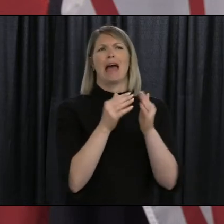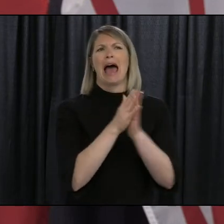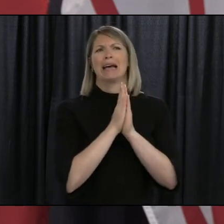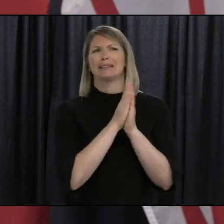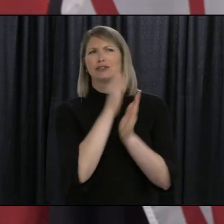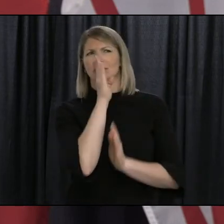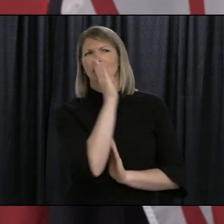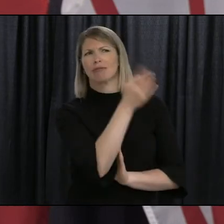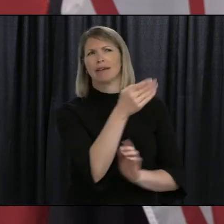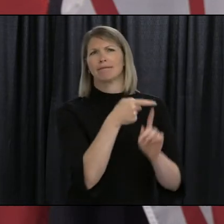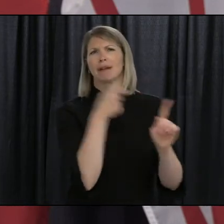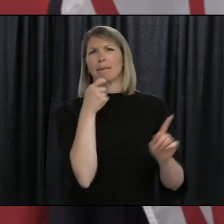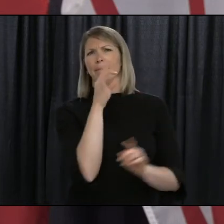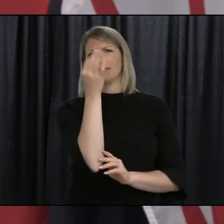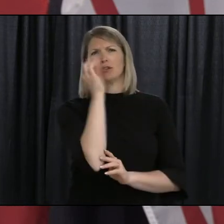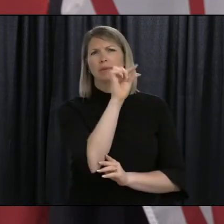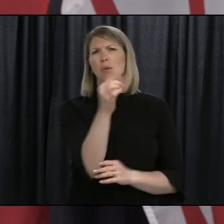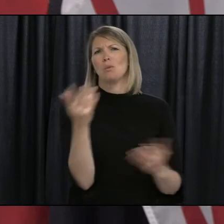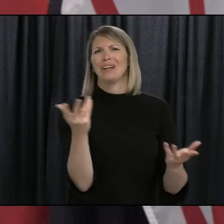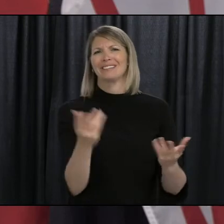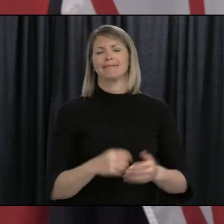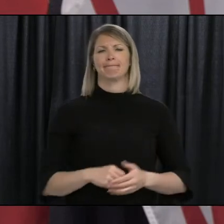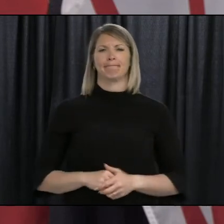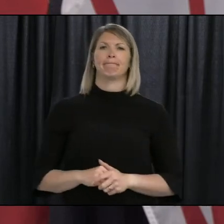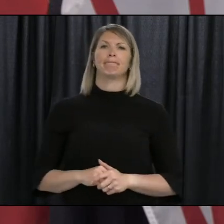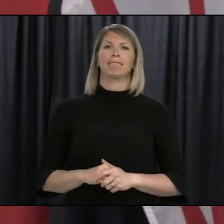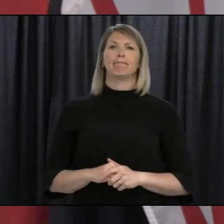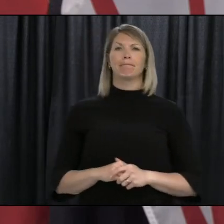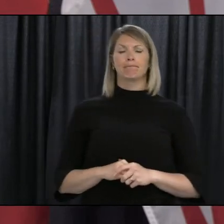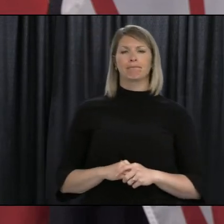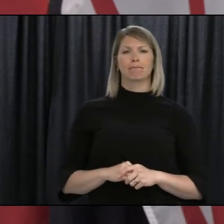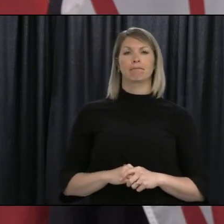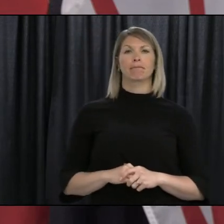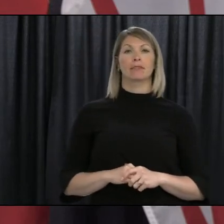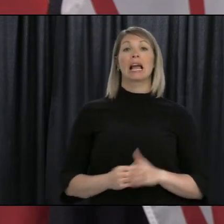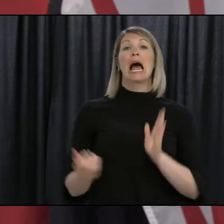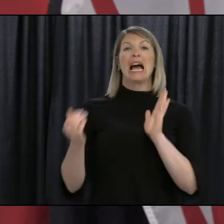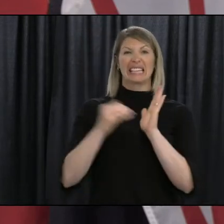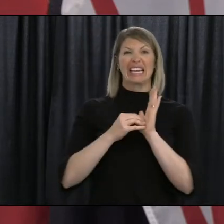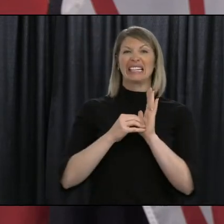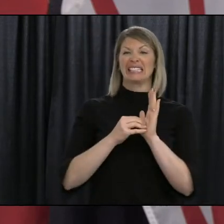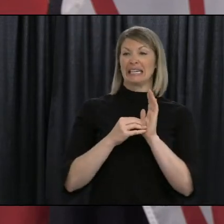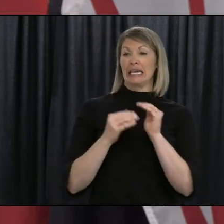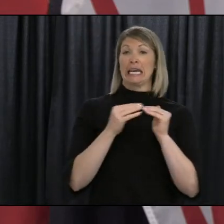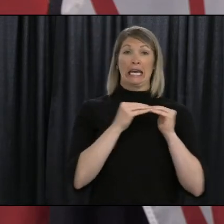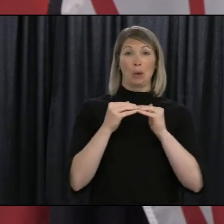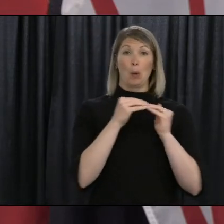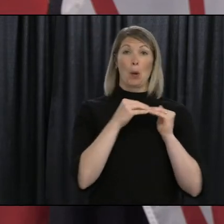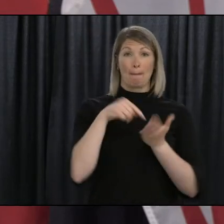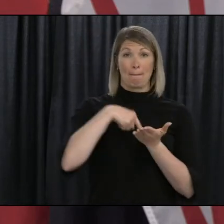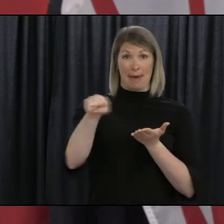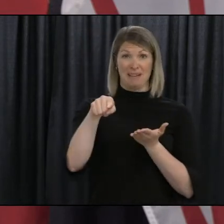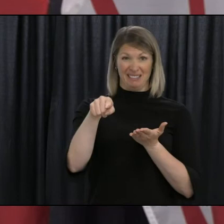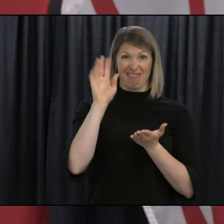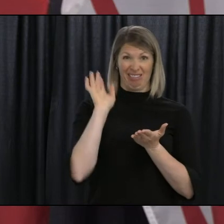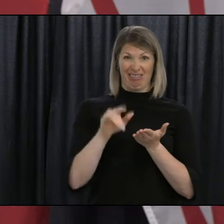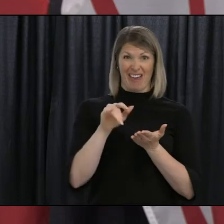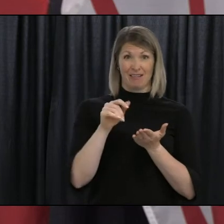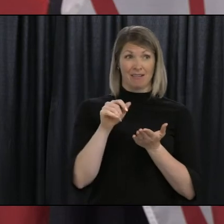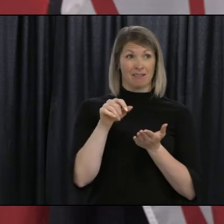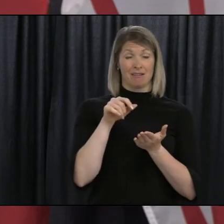asking for from Ottawa? Again, if you'd removed equalization from either of the other 3 Atlantic